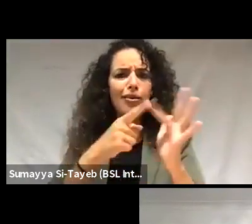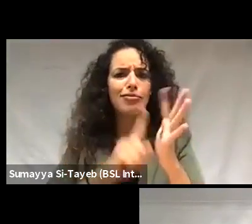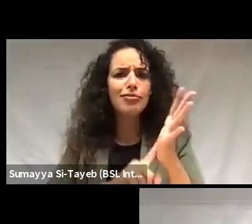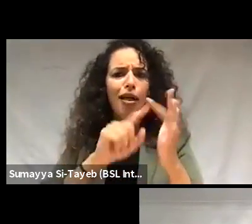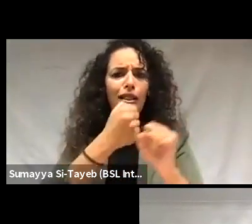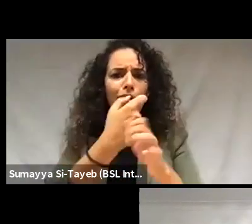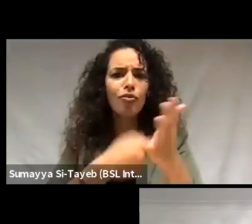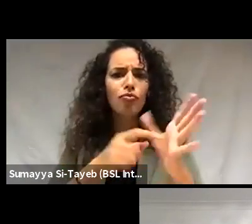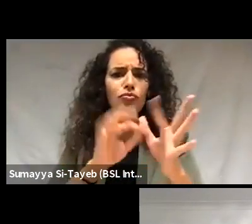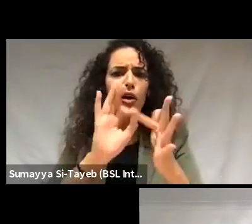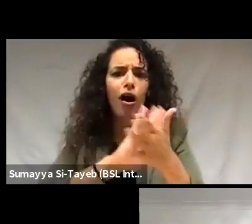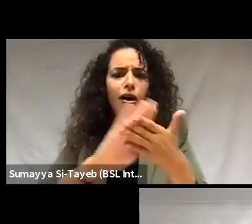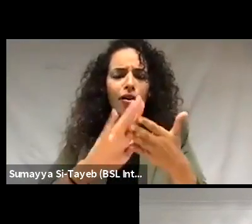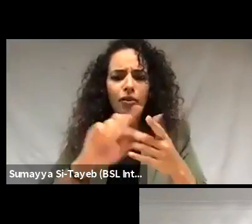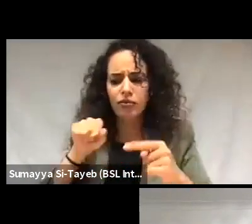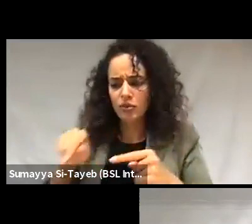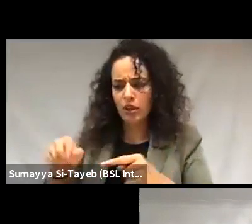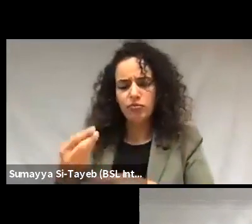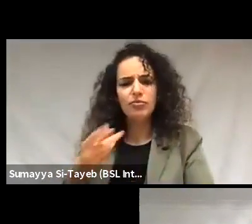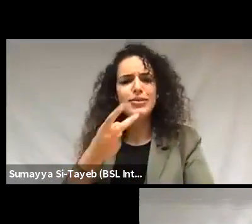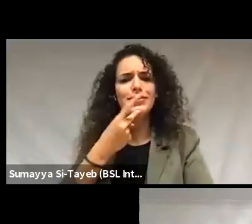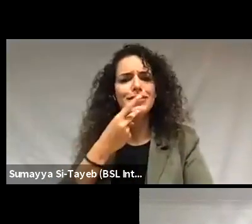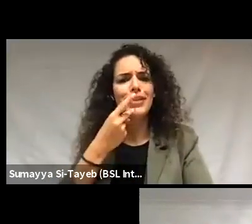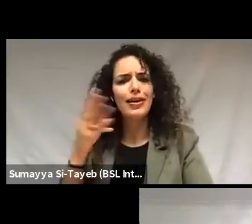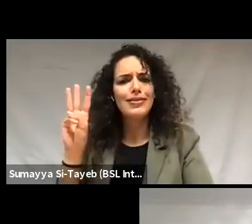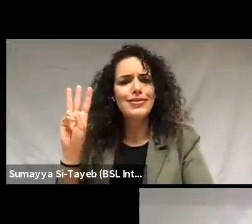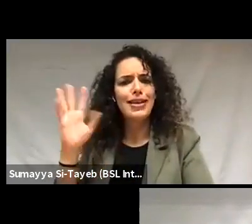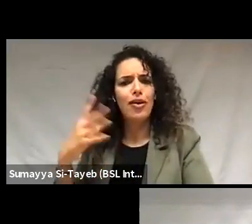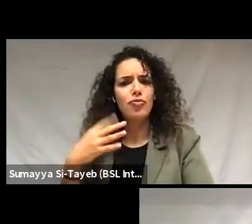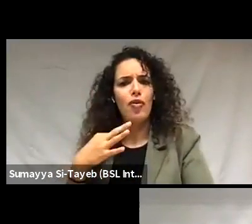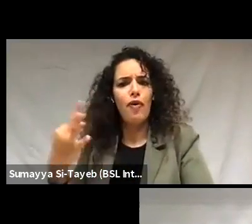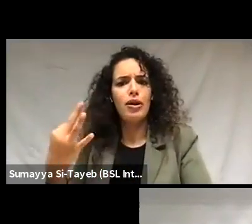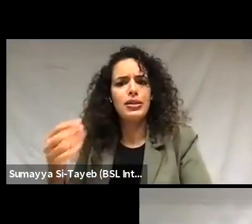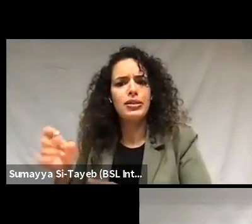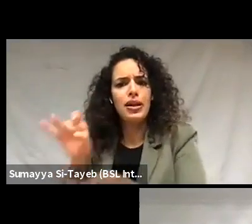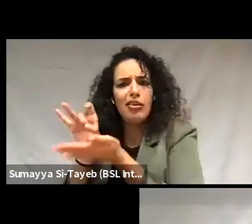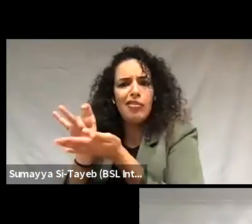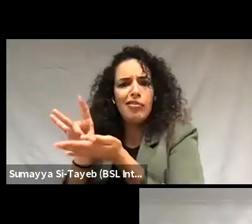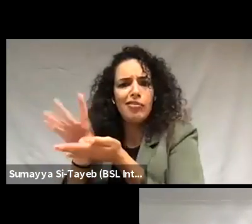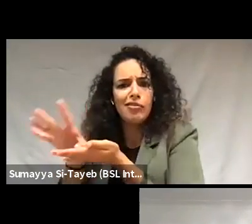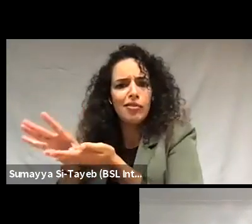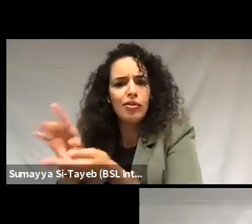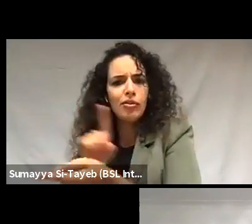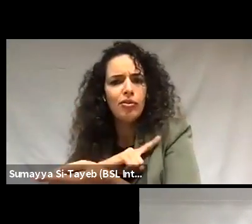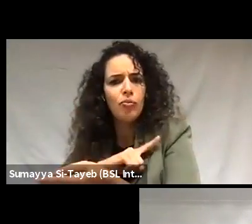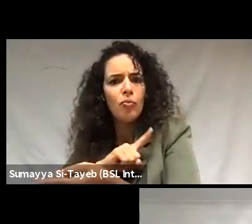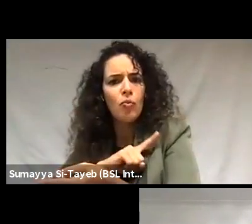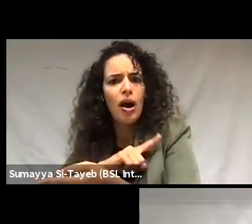Scout Volunteer Suspended and More Groups Referred to Police Amid